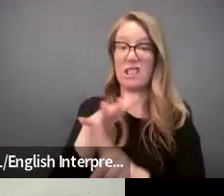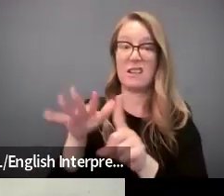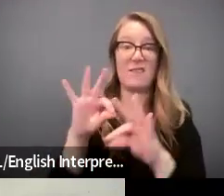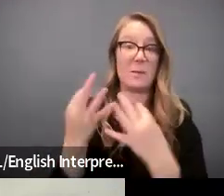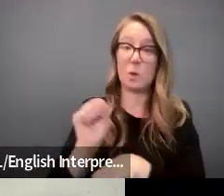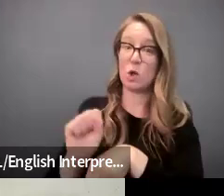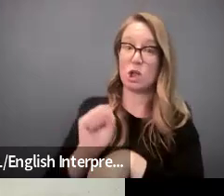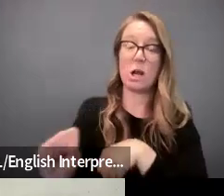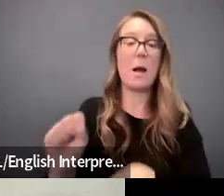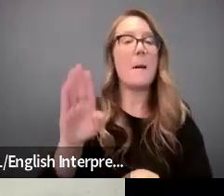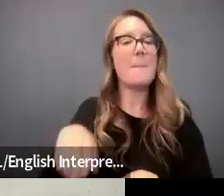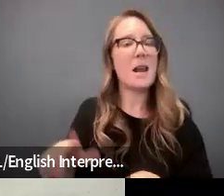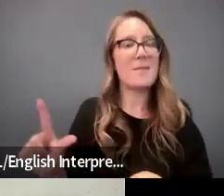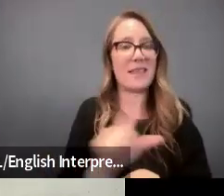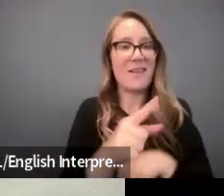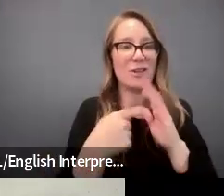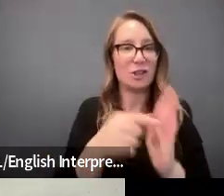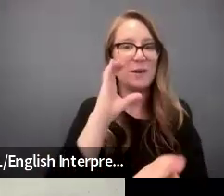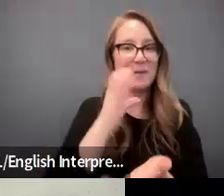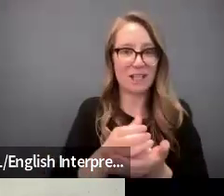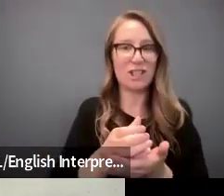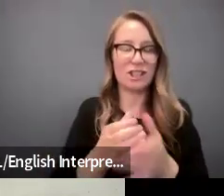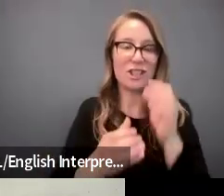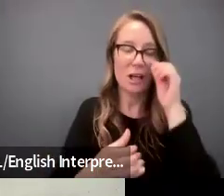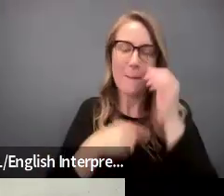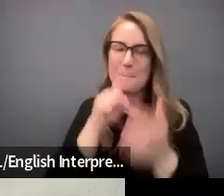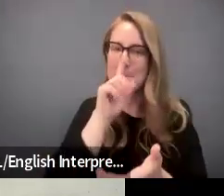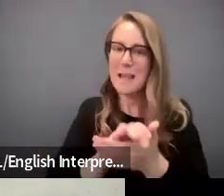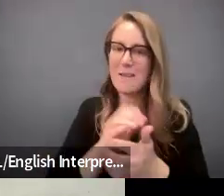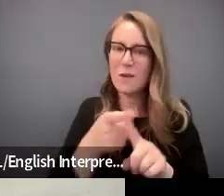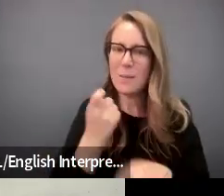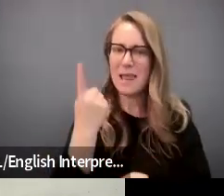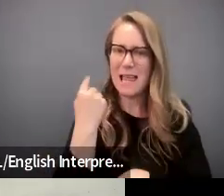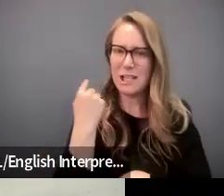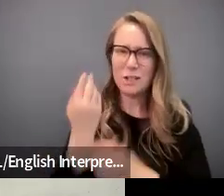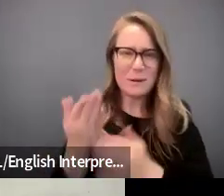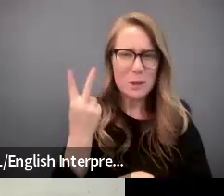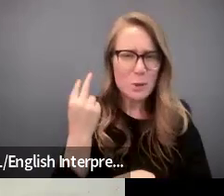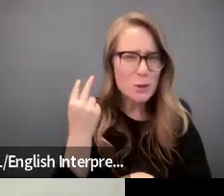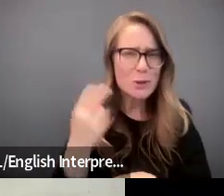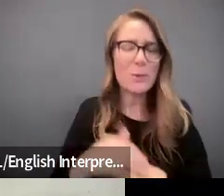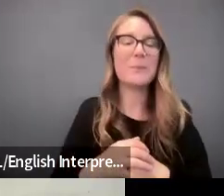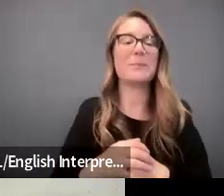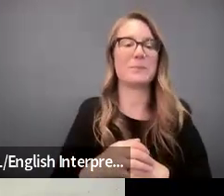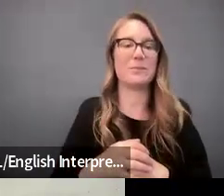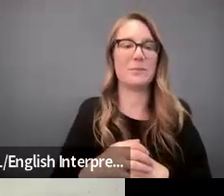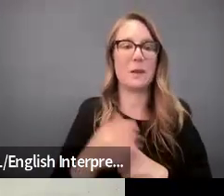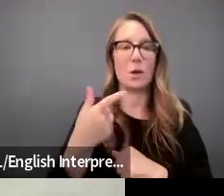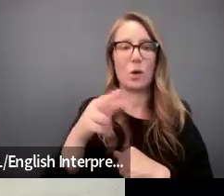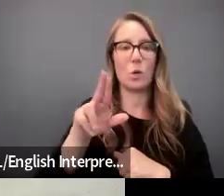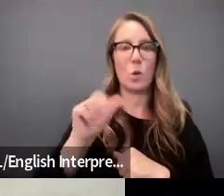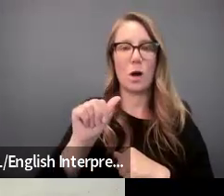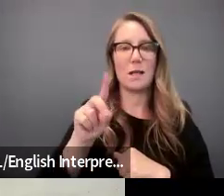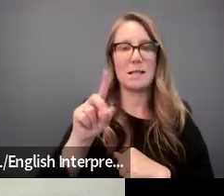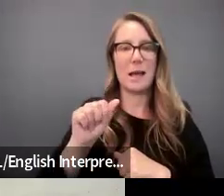under. On the bottom left is a picture, I believe this was from last year, if not a couple of years ago, of Guadalupe